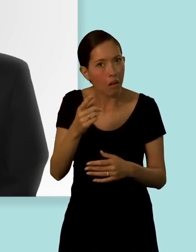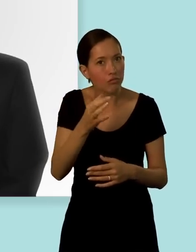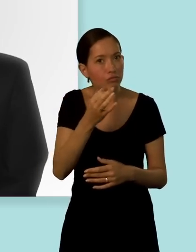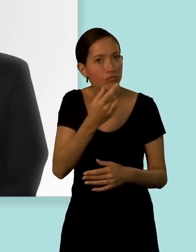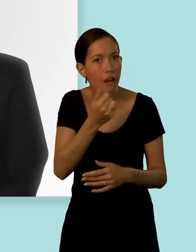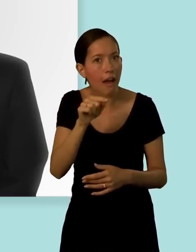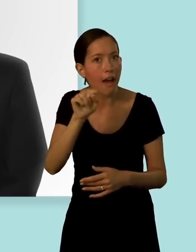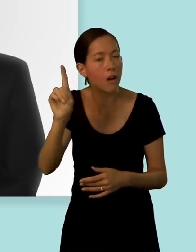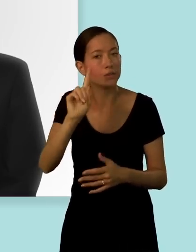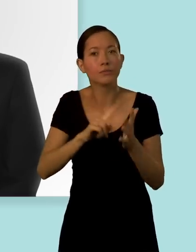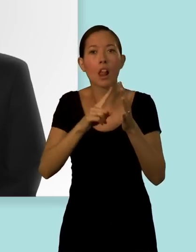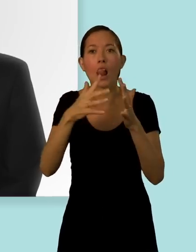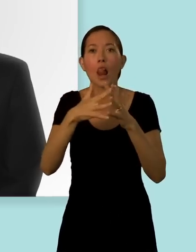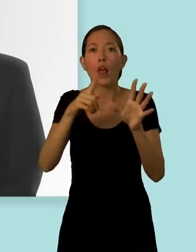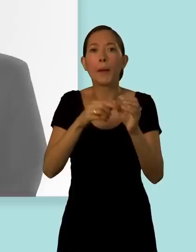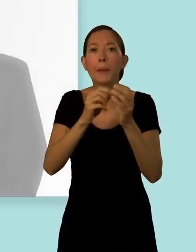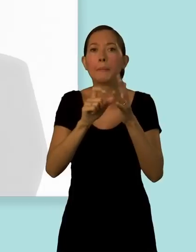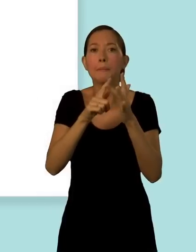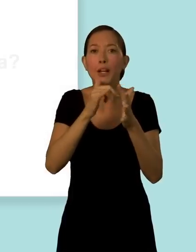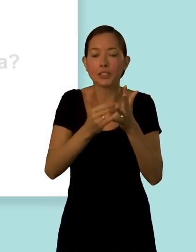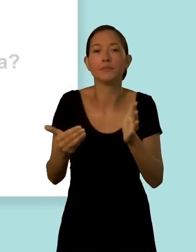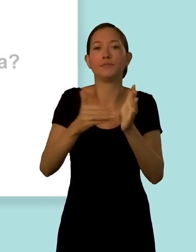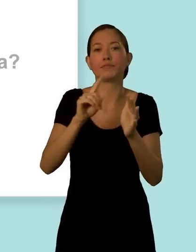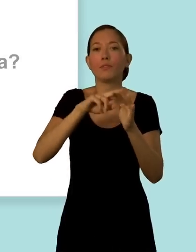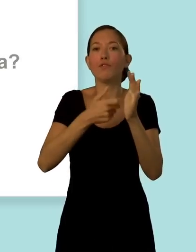Lewy bodies and frontotemporal dementia.